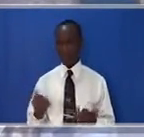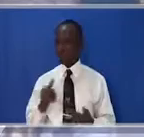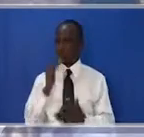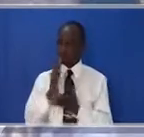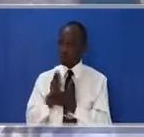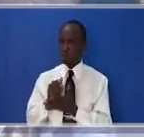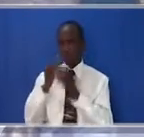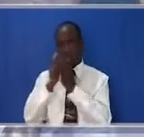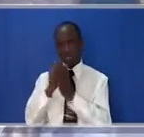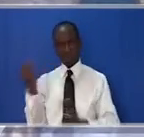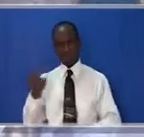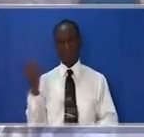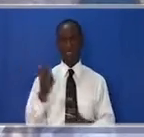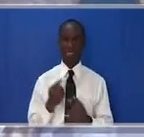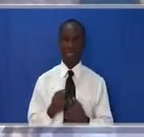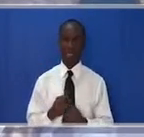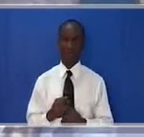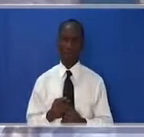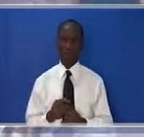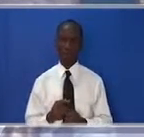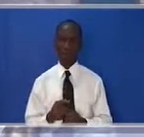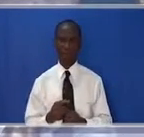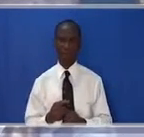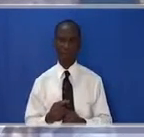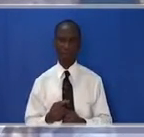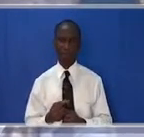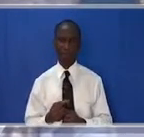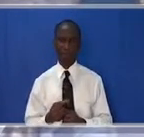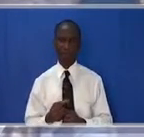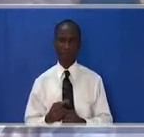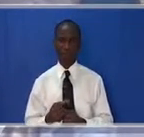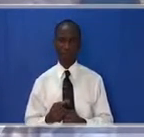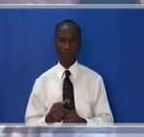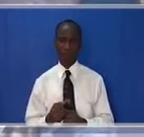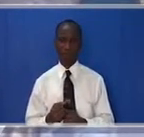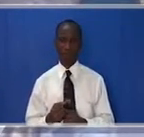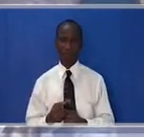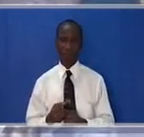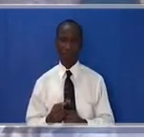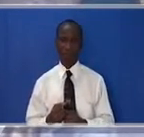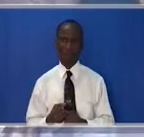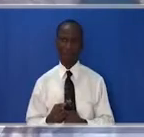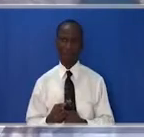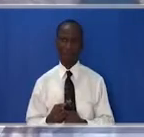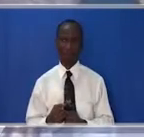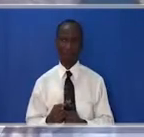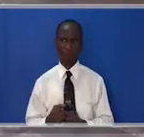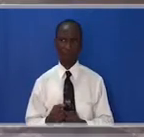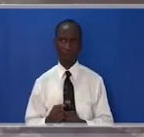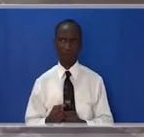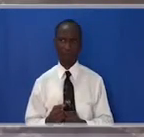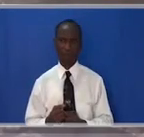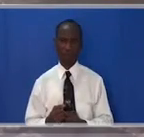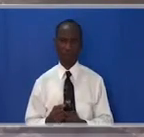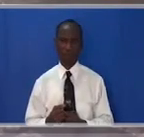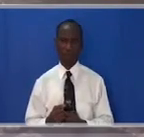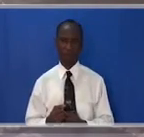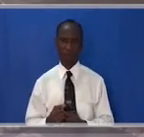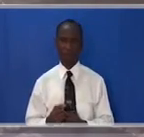horo boni na bo Awurade din na bo Awurade din ni chire se na be som Awurade Awurade